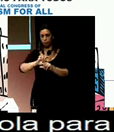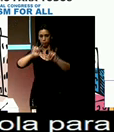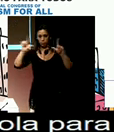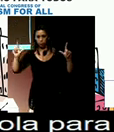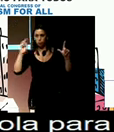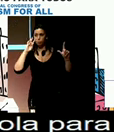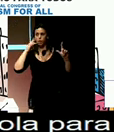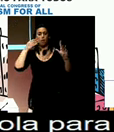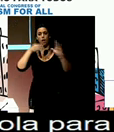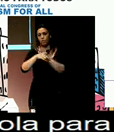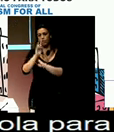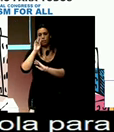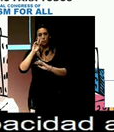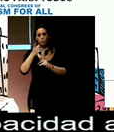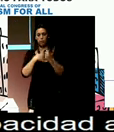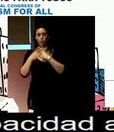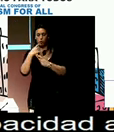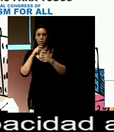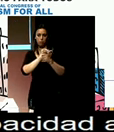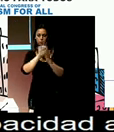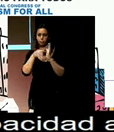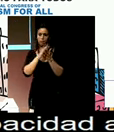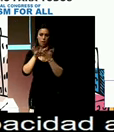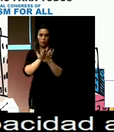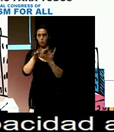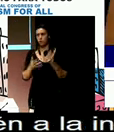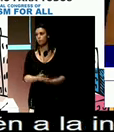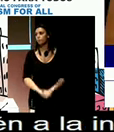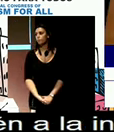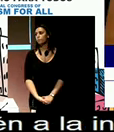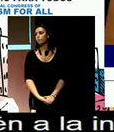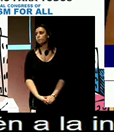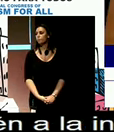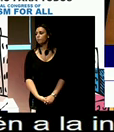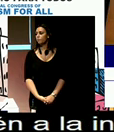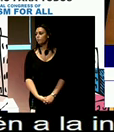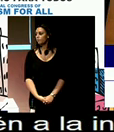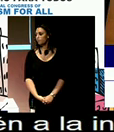hearing impaired people can have access to information.